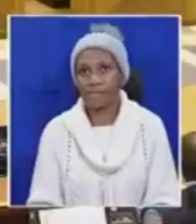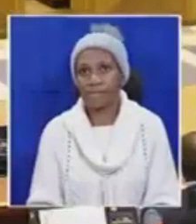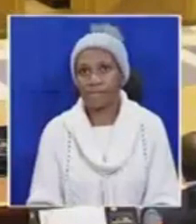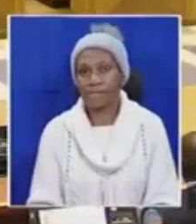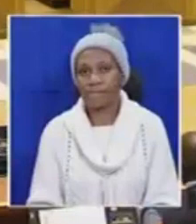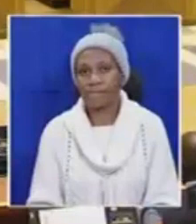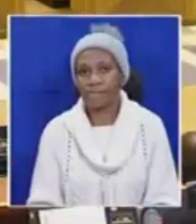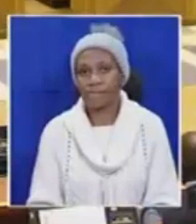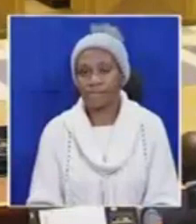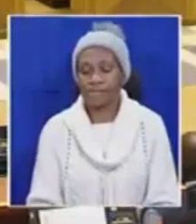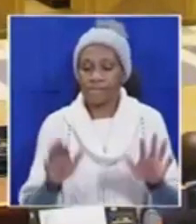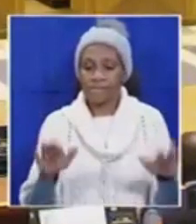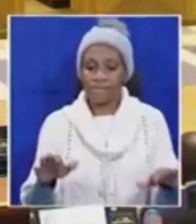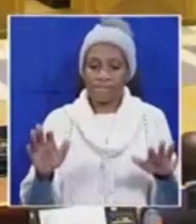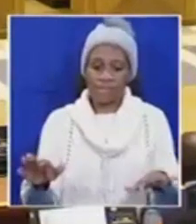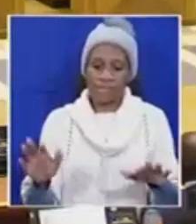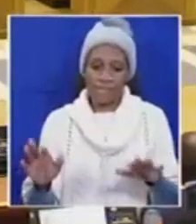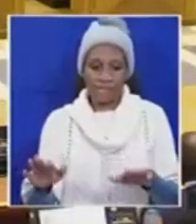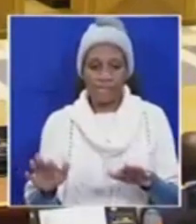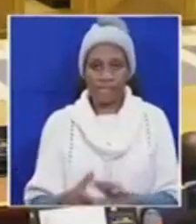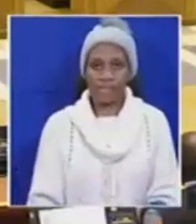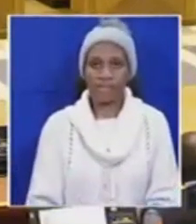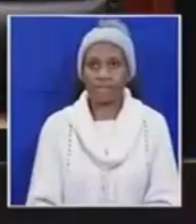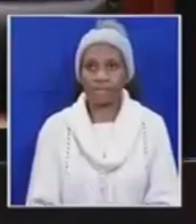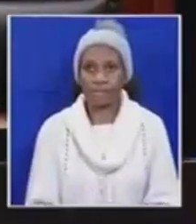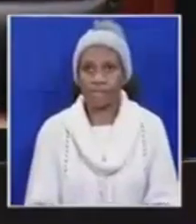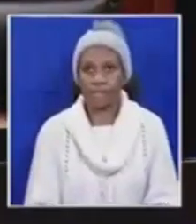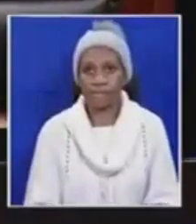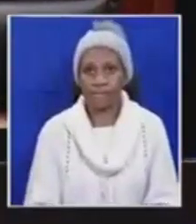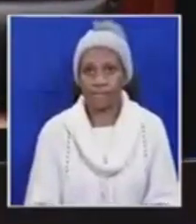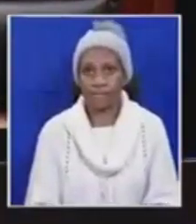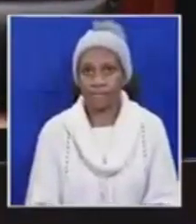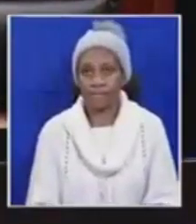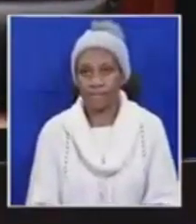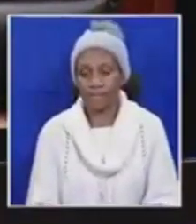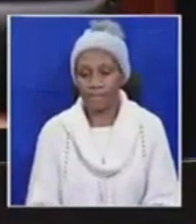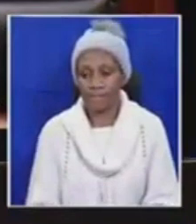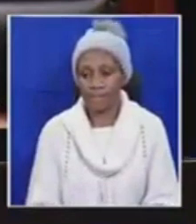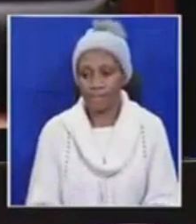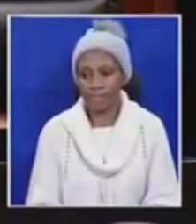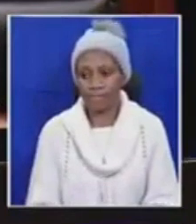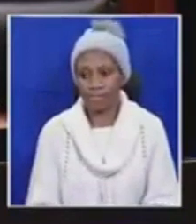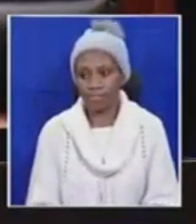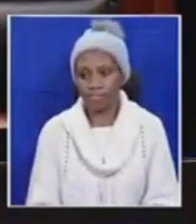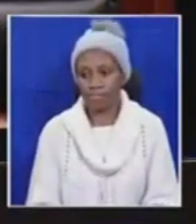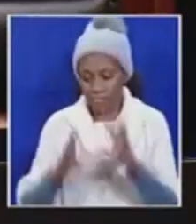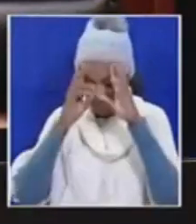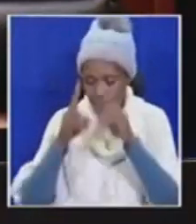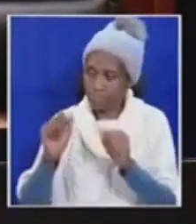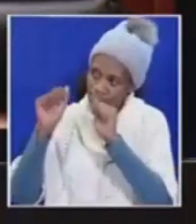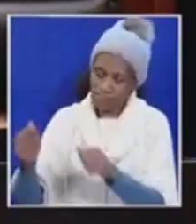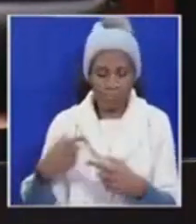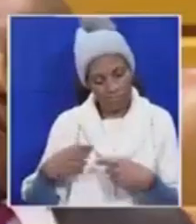Order, Honourable Members. What's the point of order, Honourable Member? No, Chair, I'm covered by a ruling. Unfortunately, these